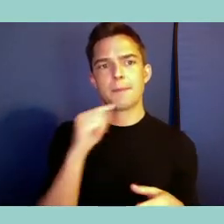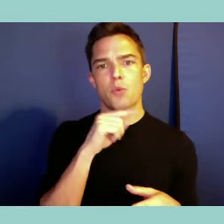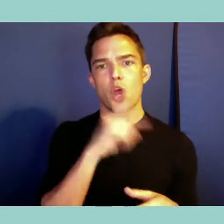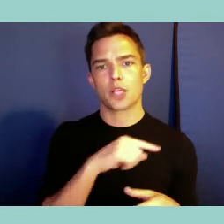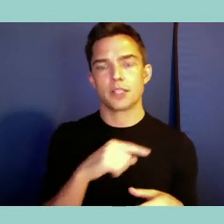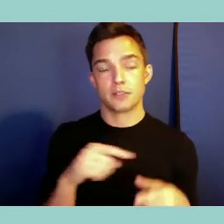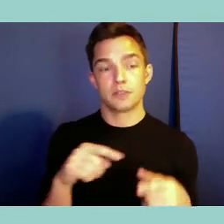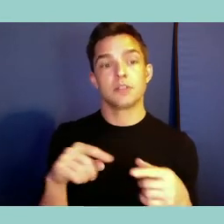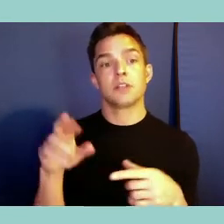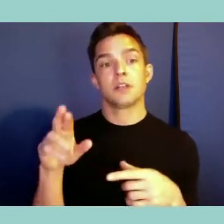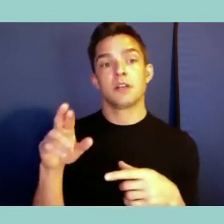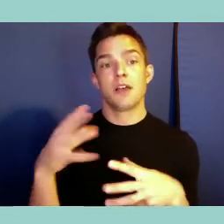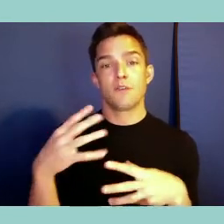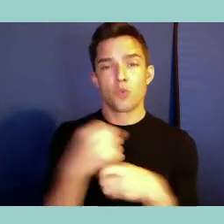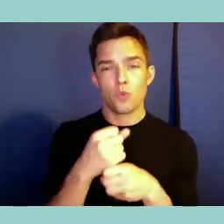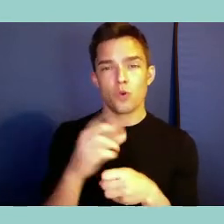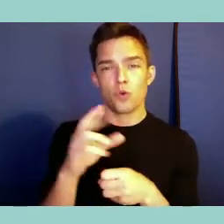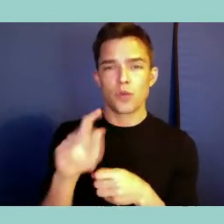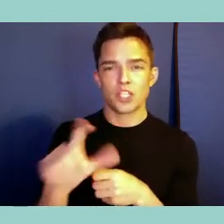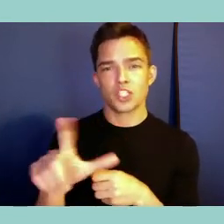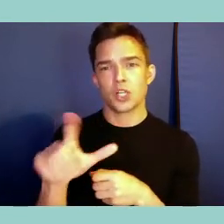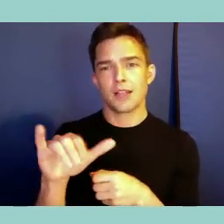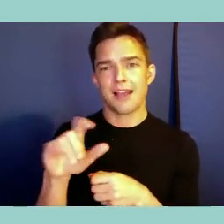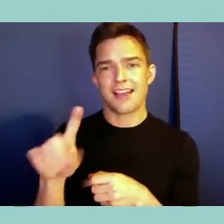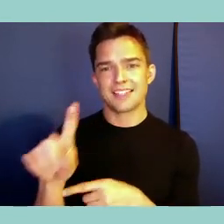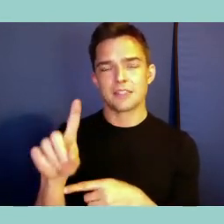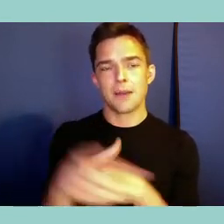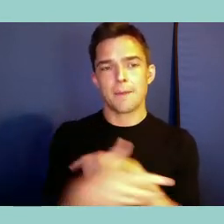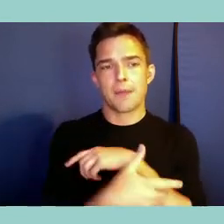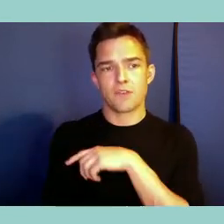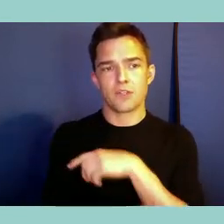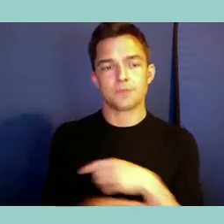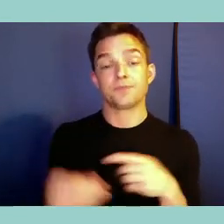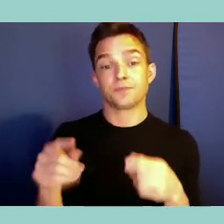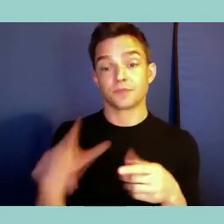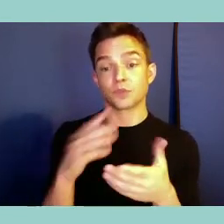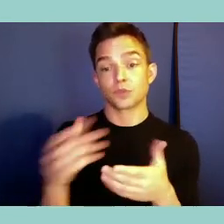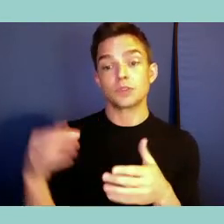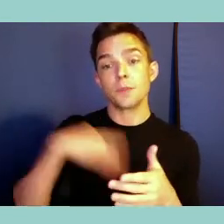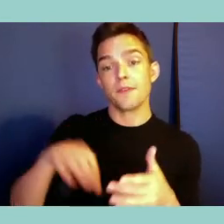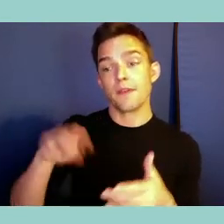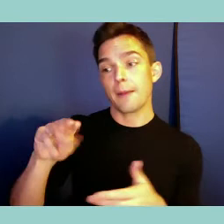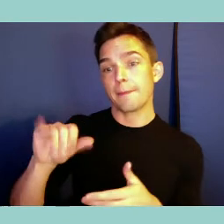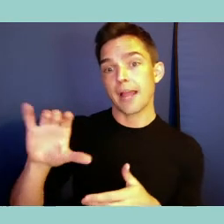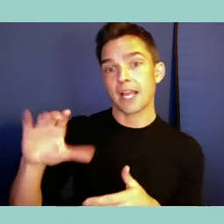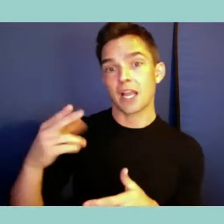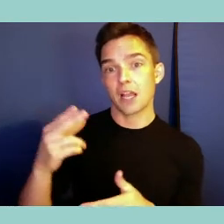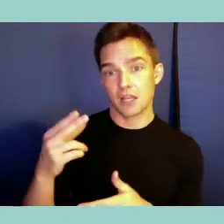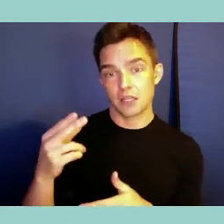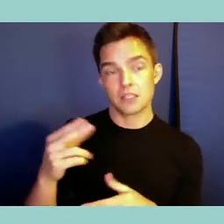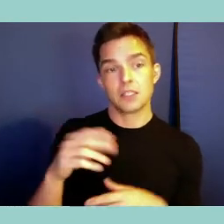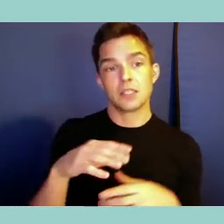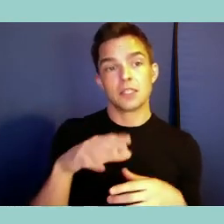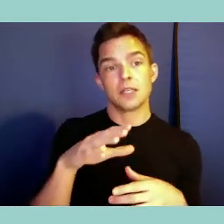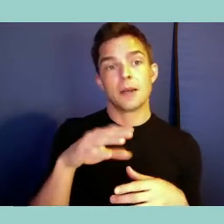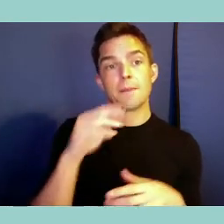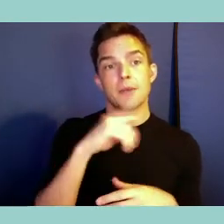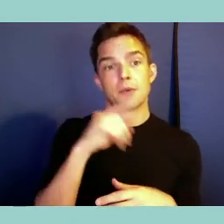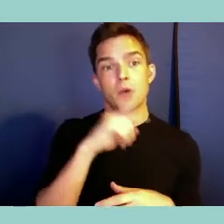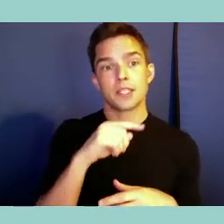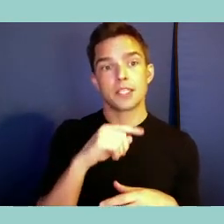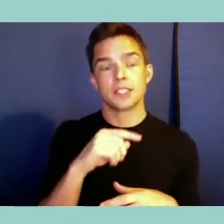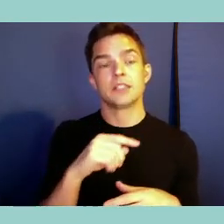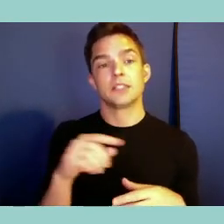a city afflicted with racialized and concentrated poverty. This year's collection will benefit MICA, Milwaukee Inner